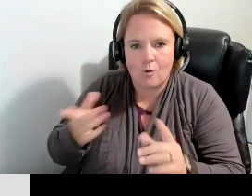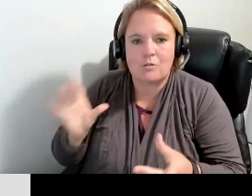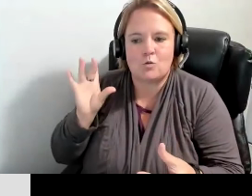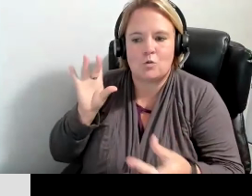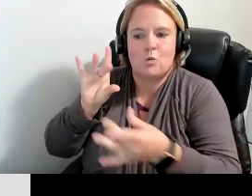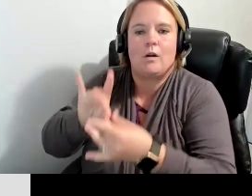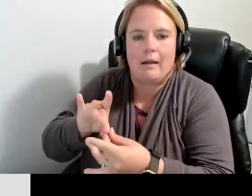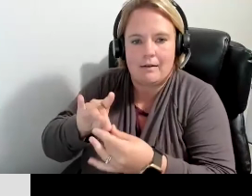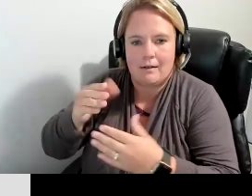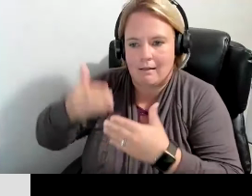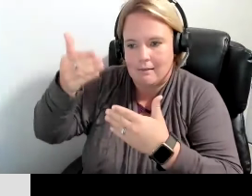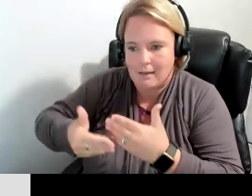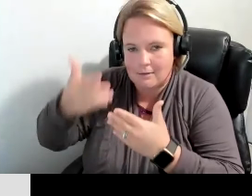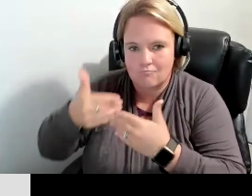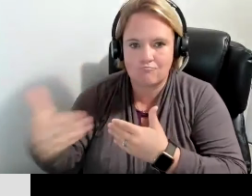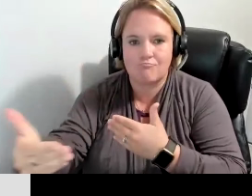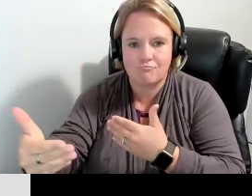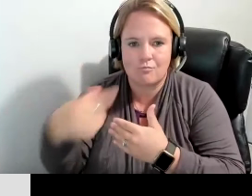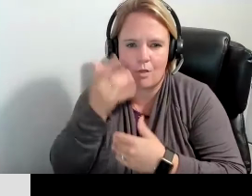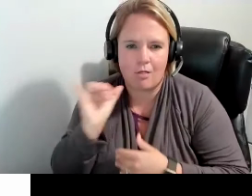their educational journey.